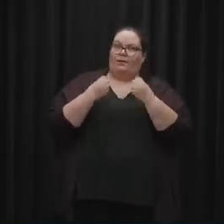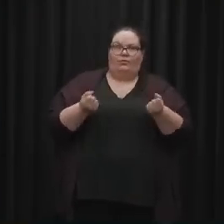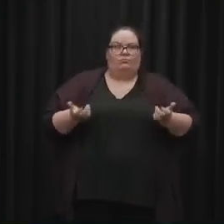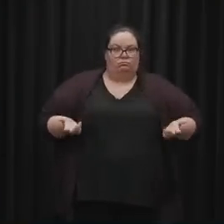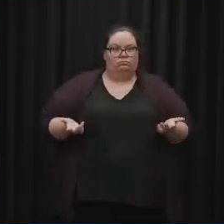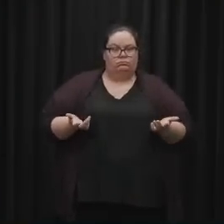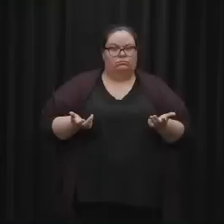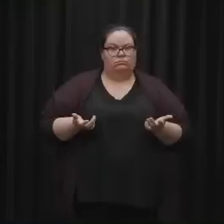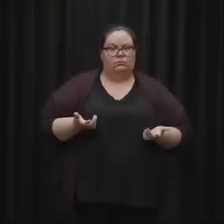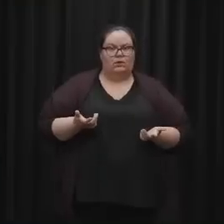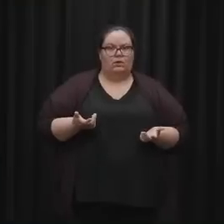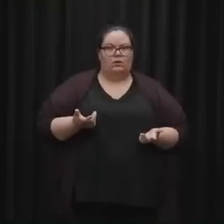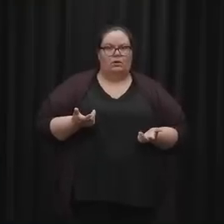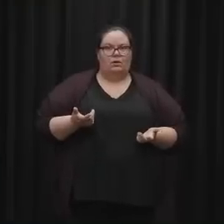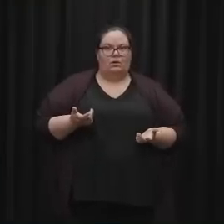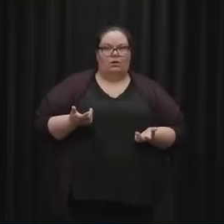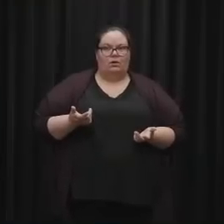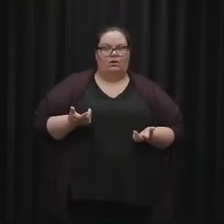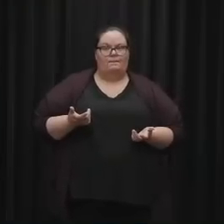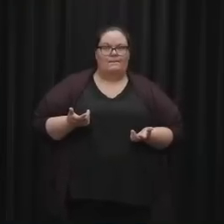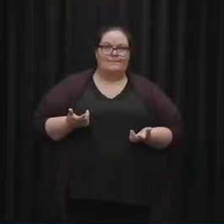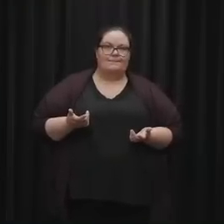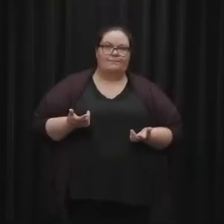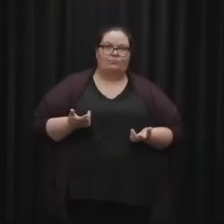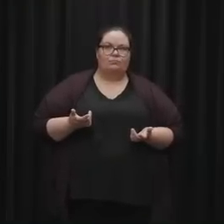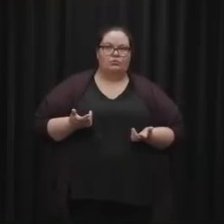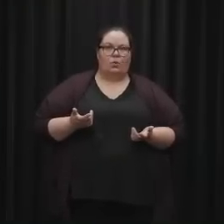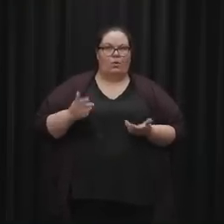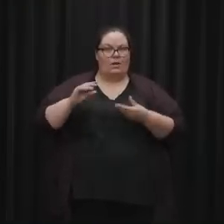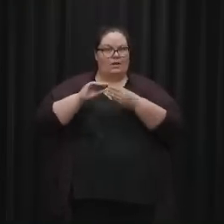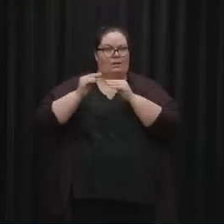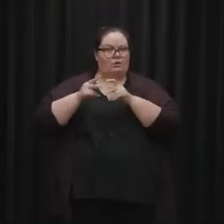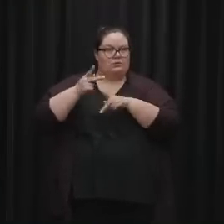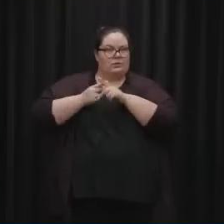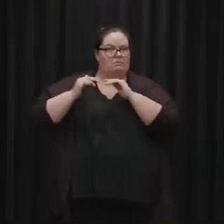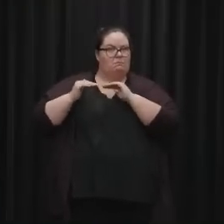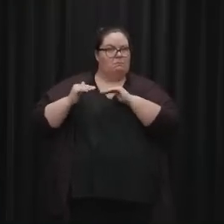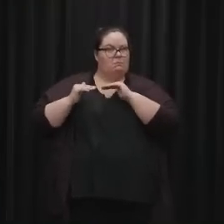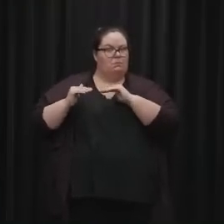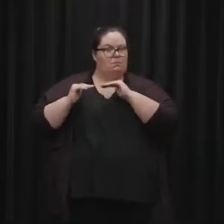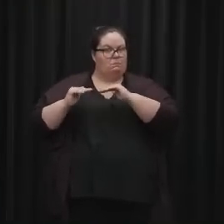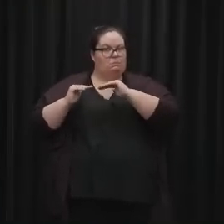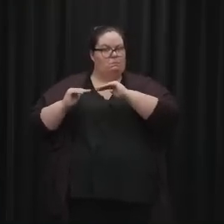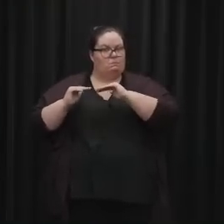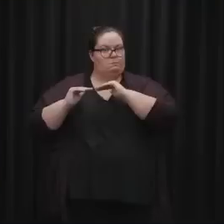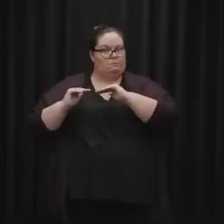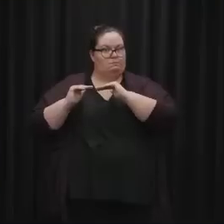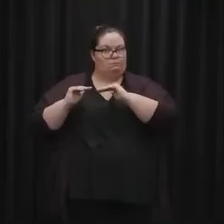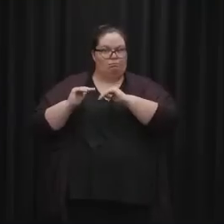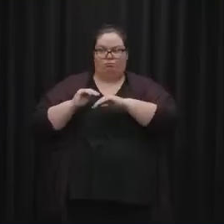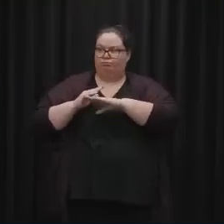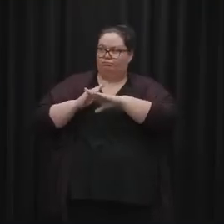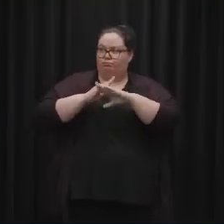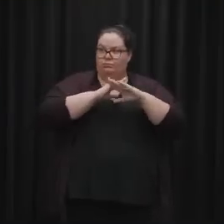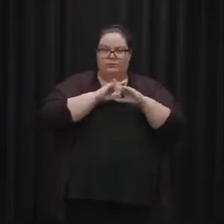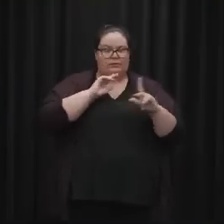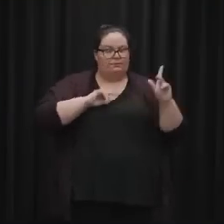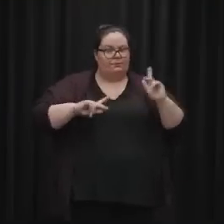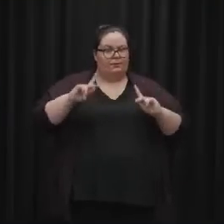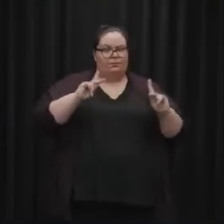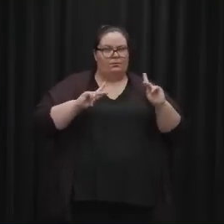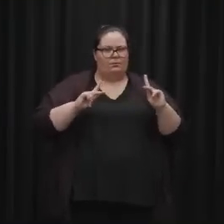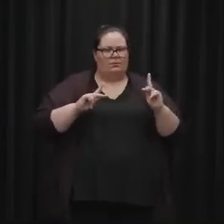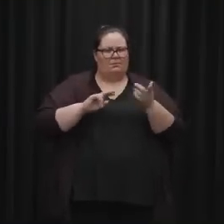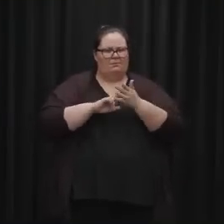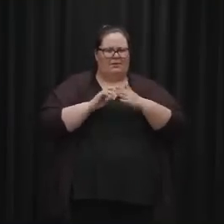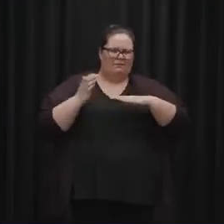months. So if we are meeting or exceeding the level of protection, then you